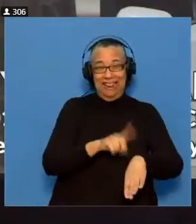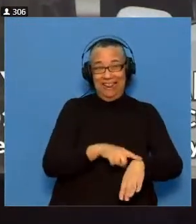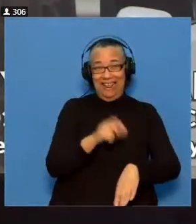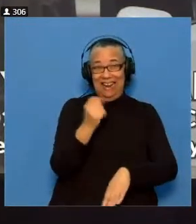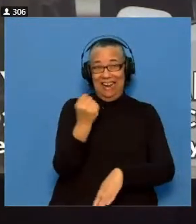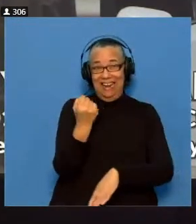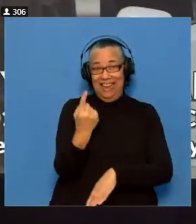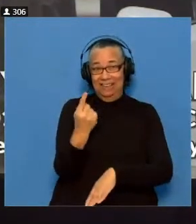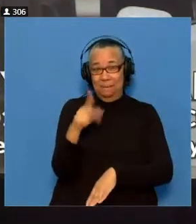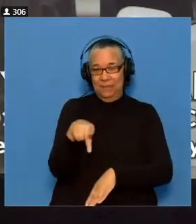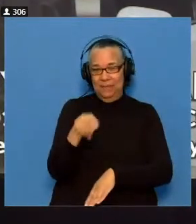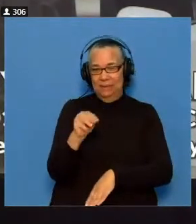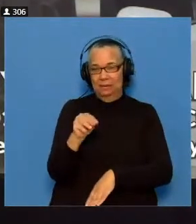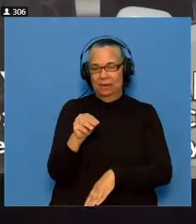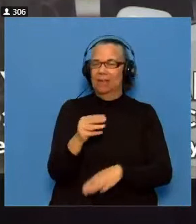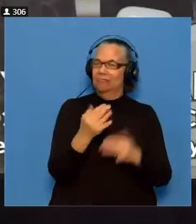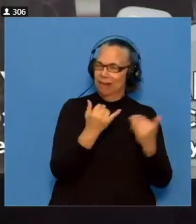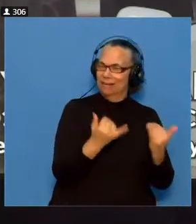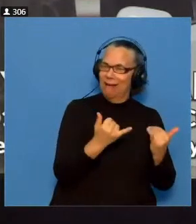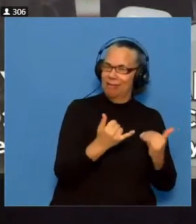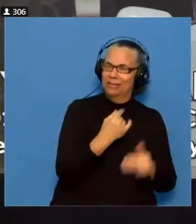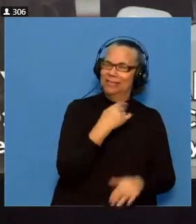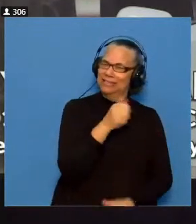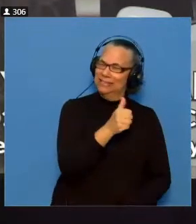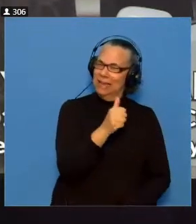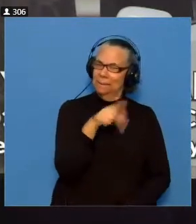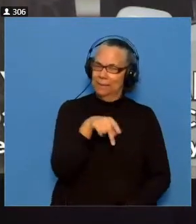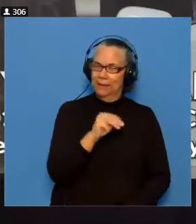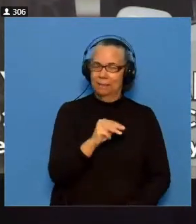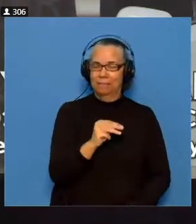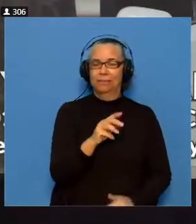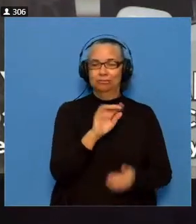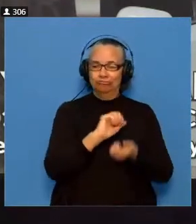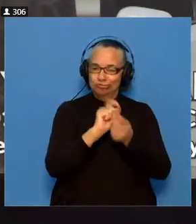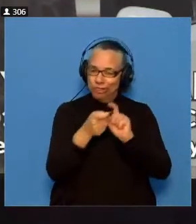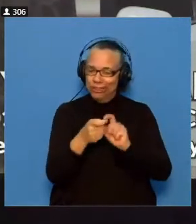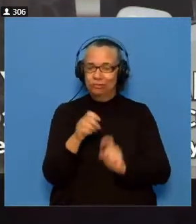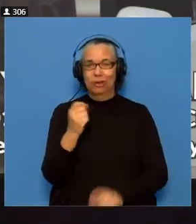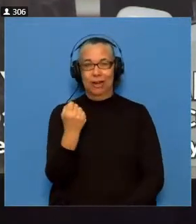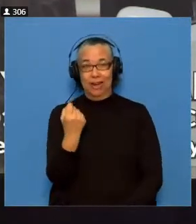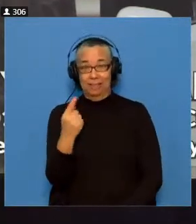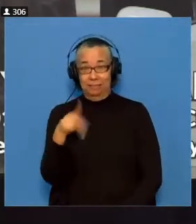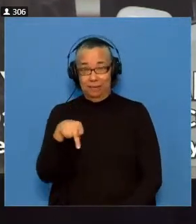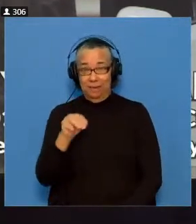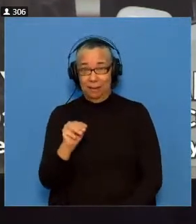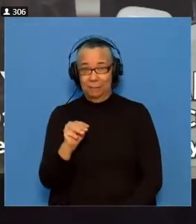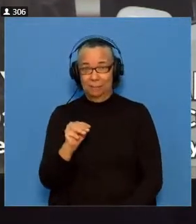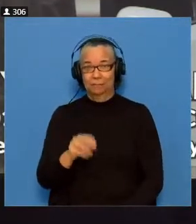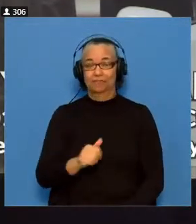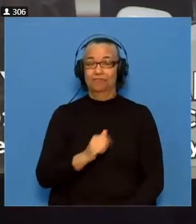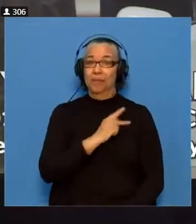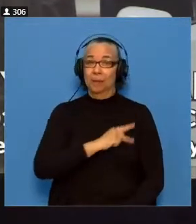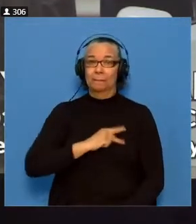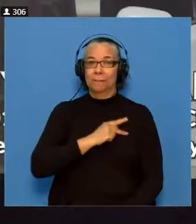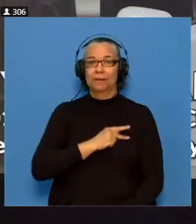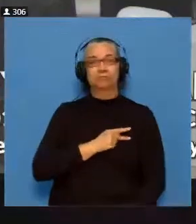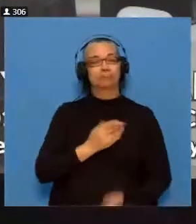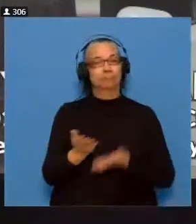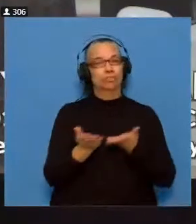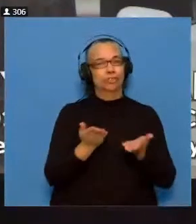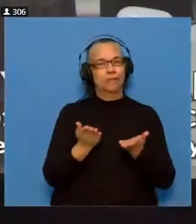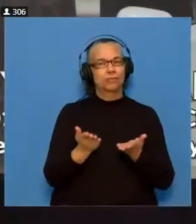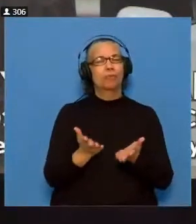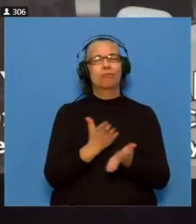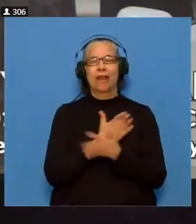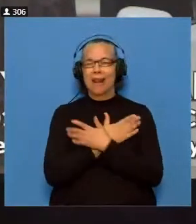p.m., whereas they are currently now required to close at 10 p.m. Personal services restrictions will be relaxed to